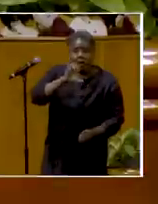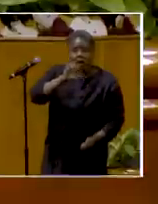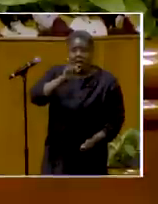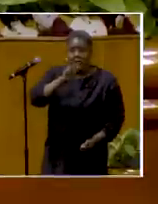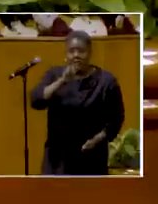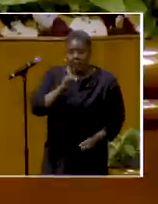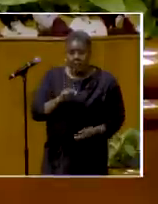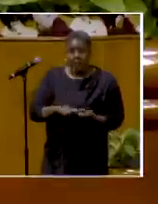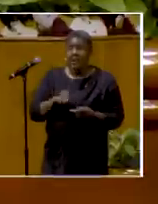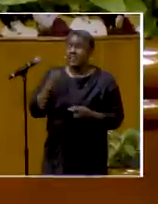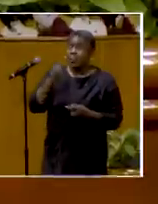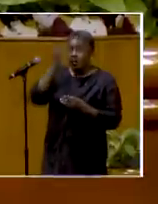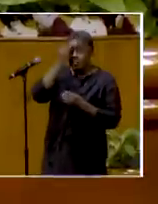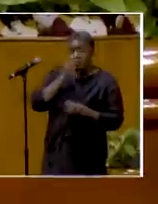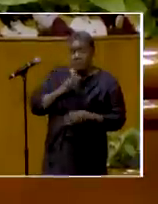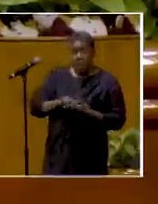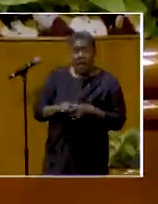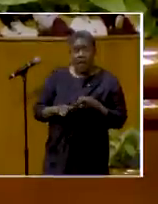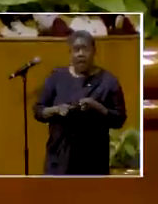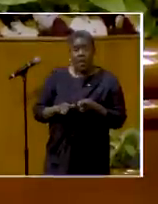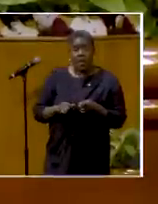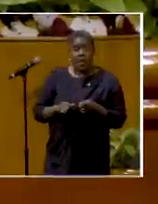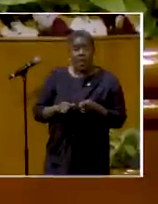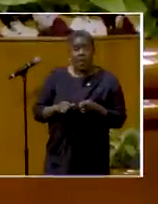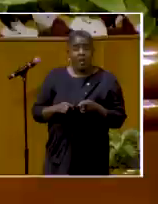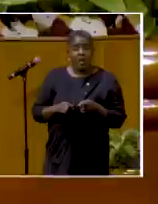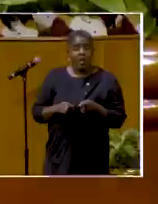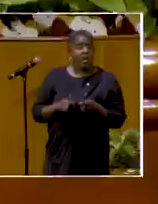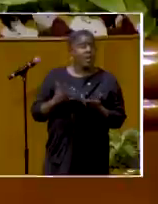Have you ever had somebody tell you that and you weren't?